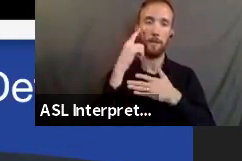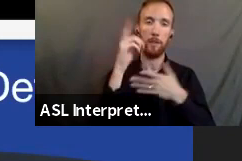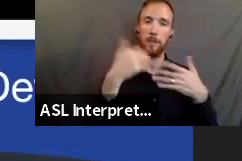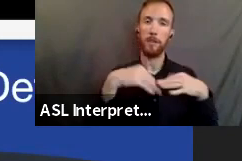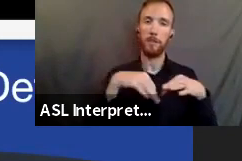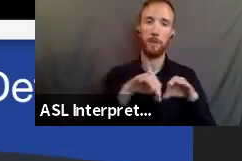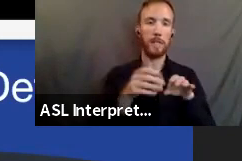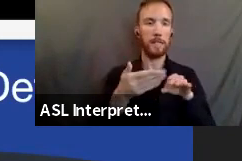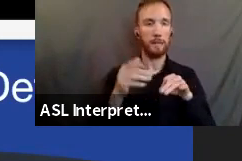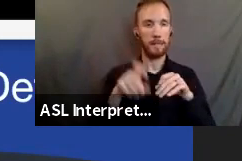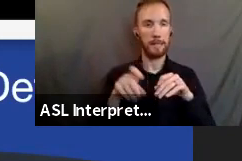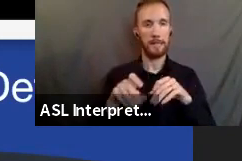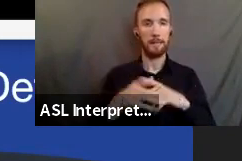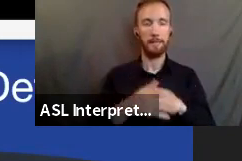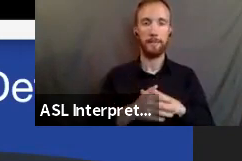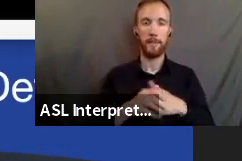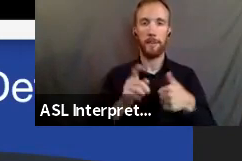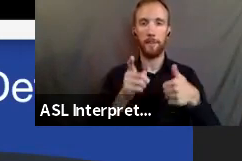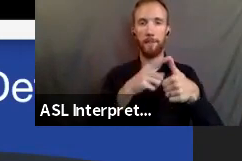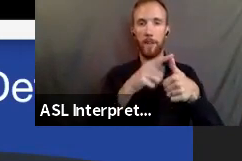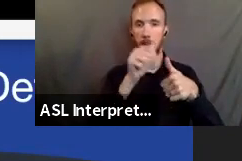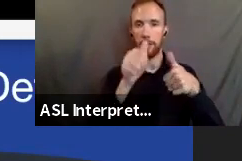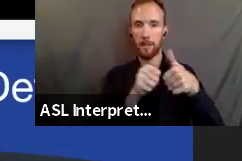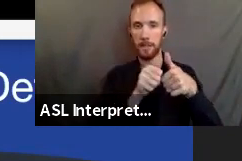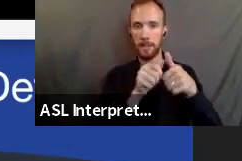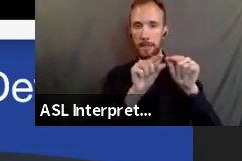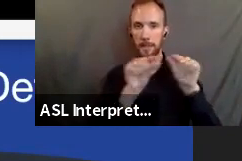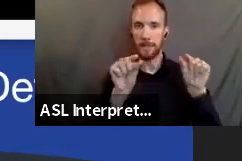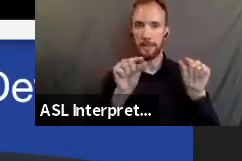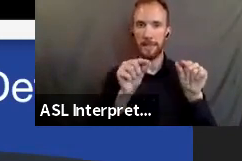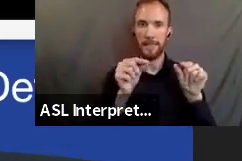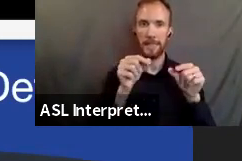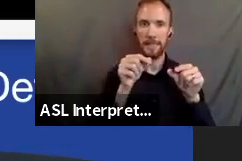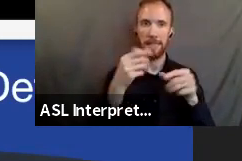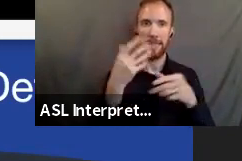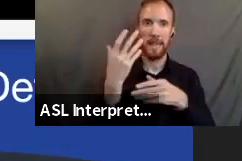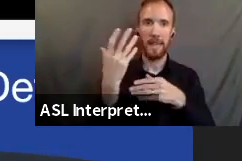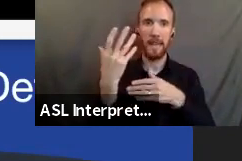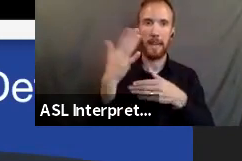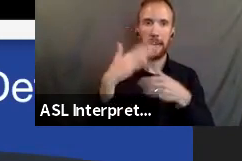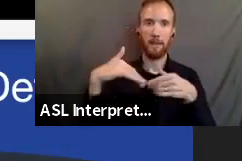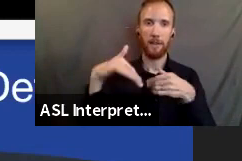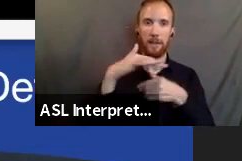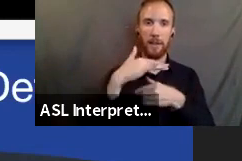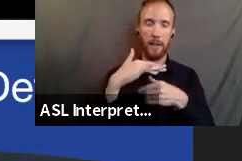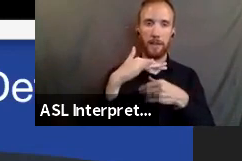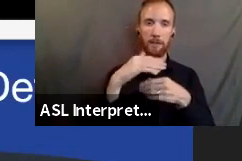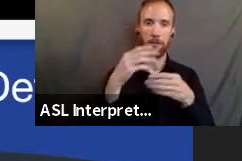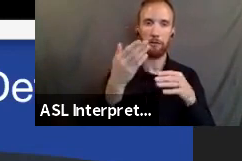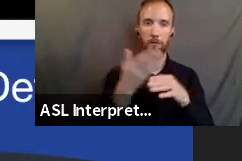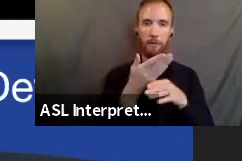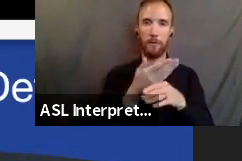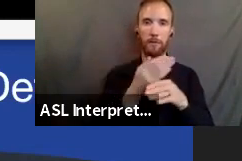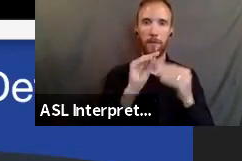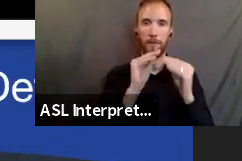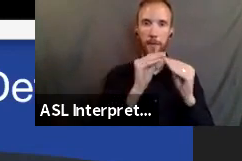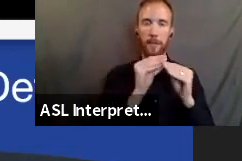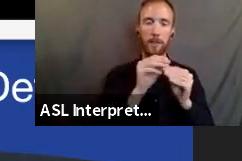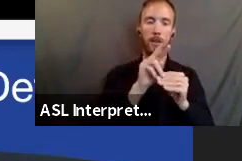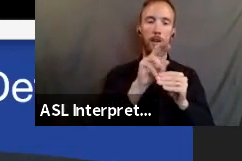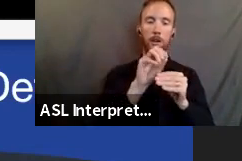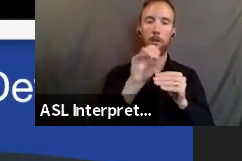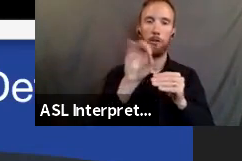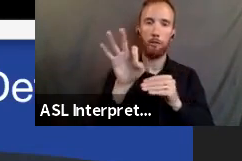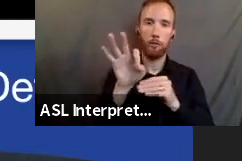needs the first sub-category in this section is the exterior envelope repairs which include roofs windows and exterior mason